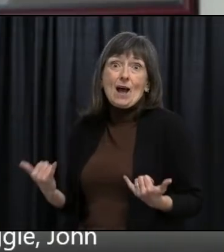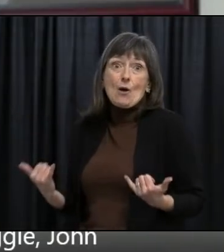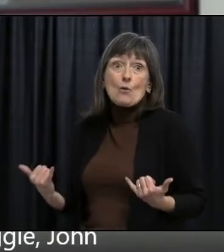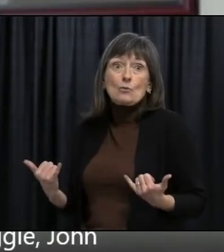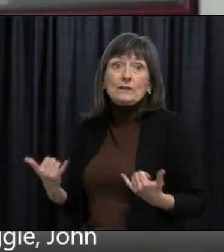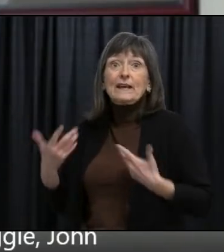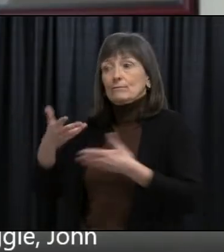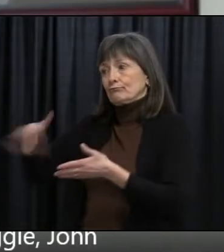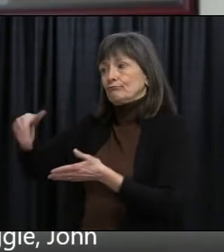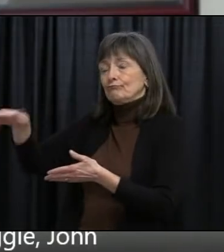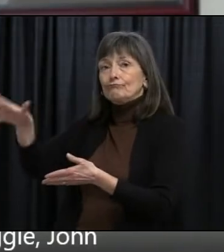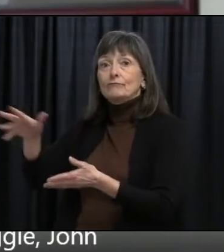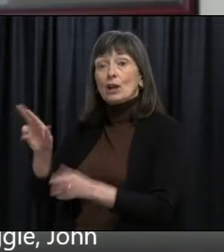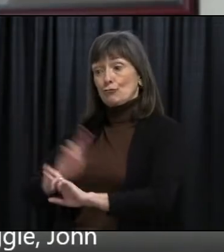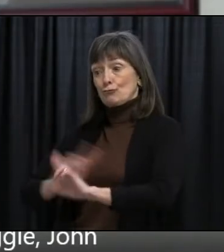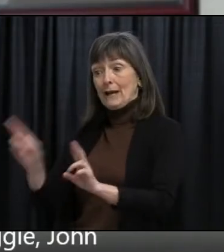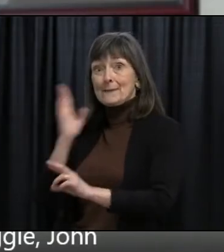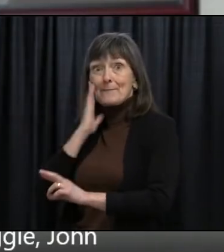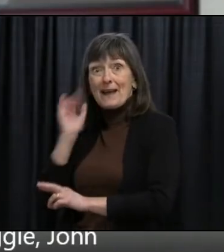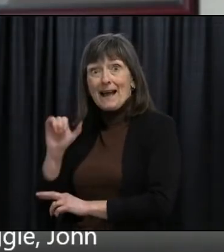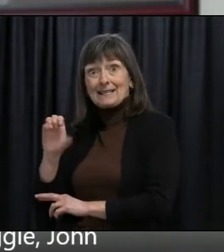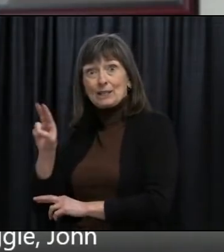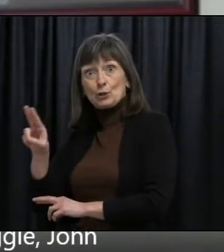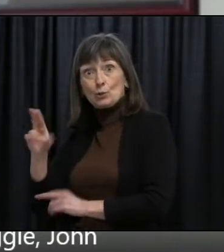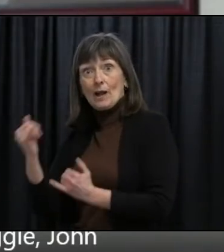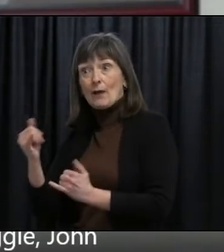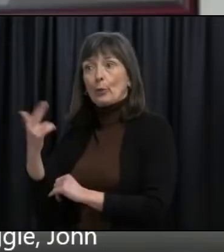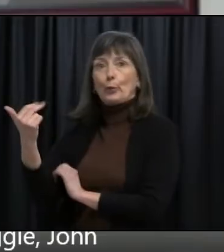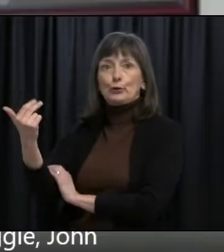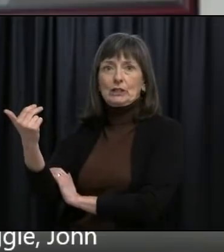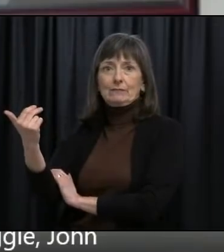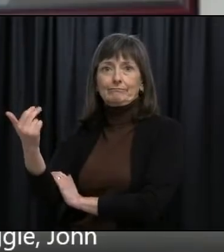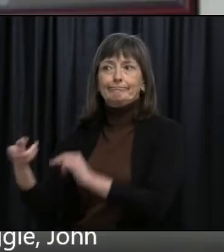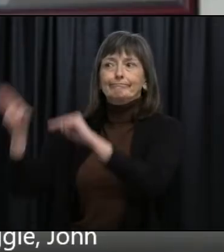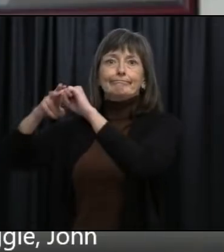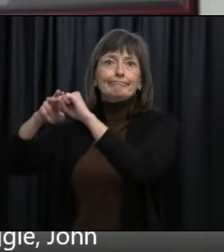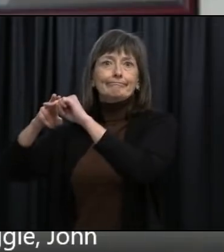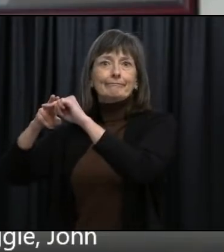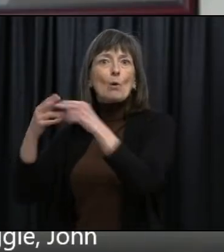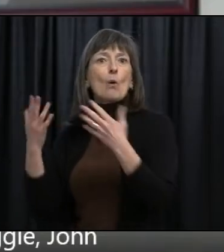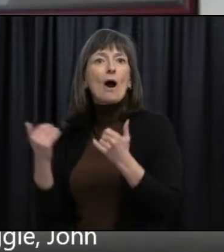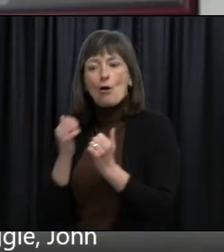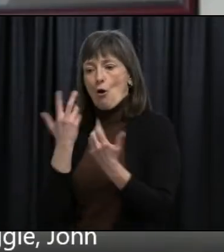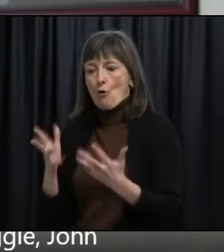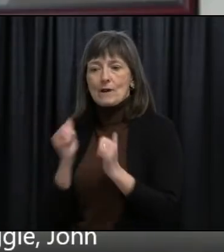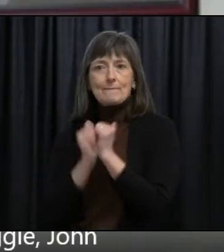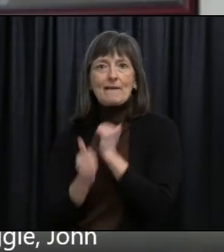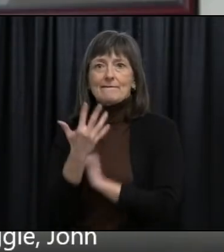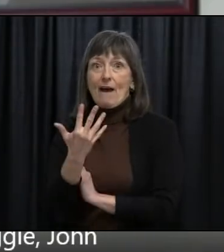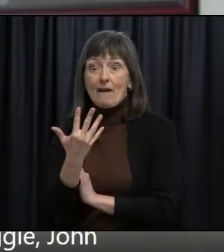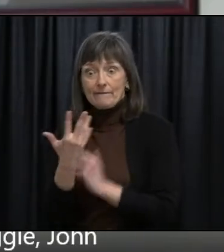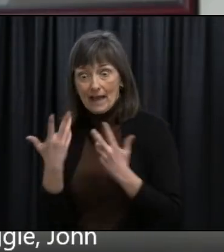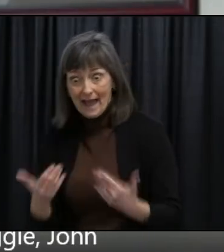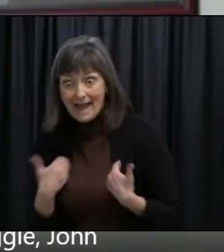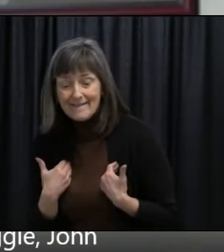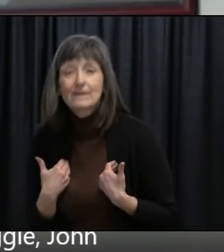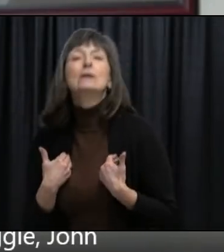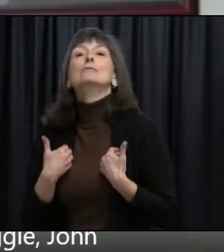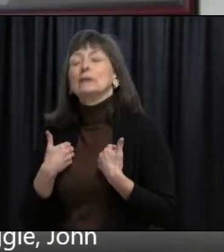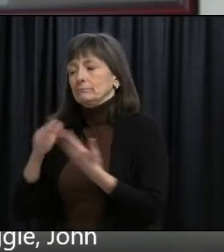have 13 ICU beds immediately available, with 2 other steps would produce 10